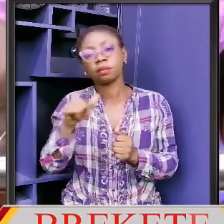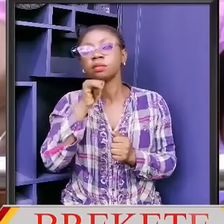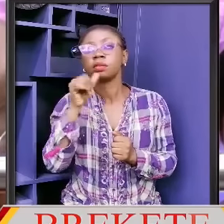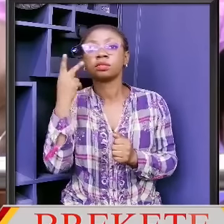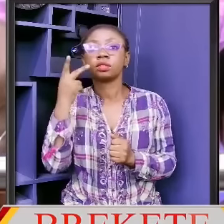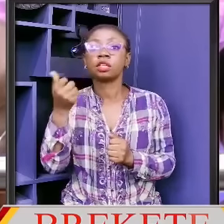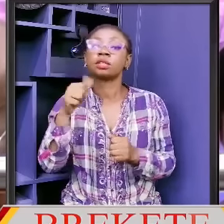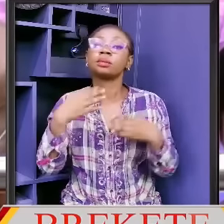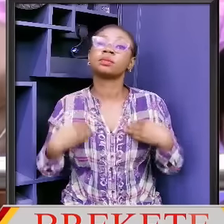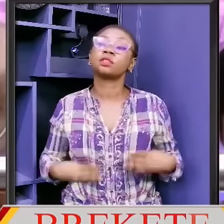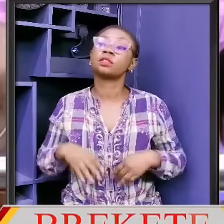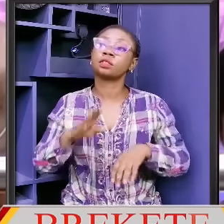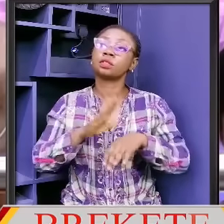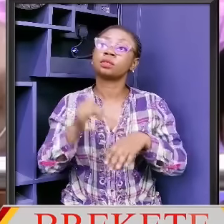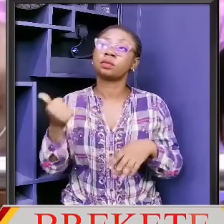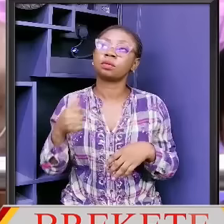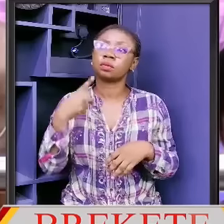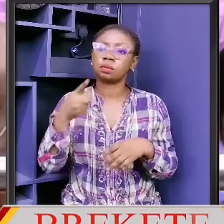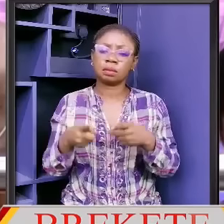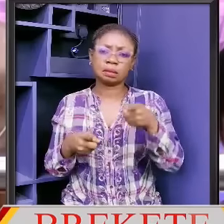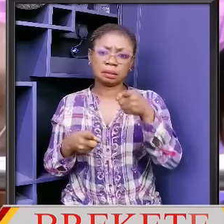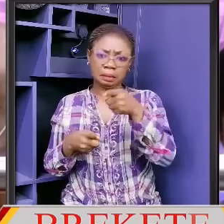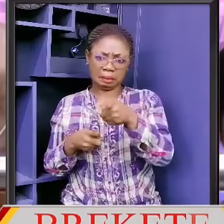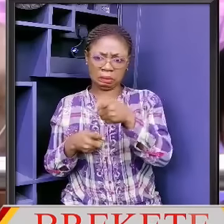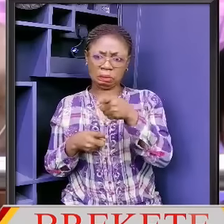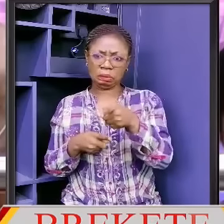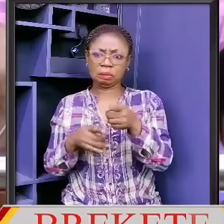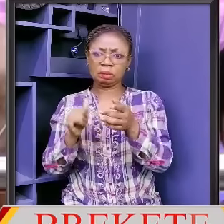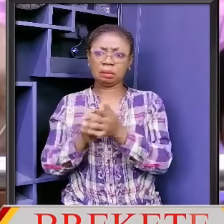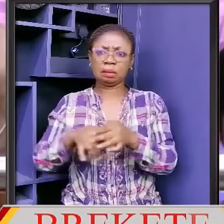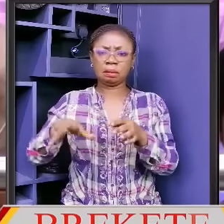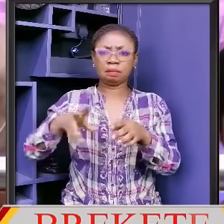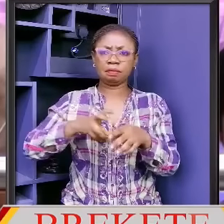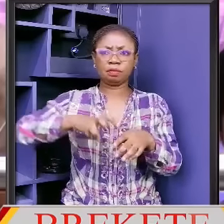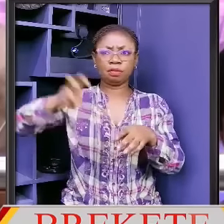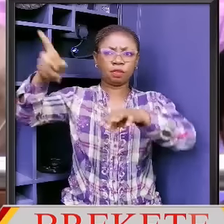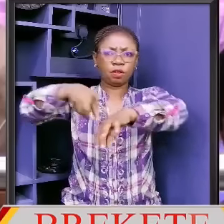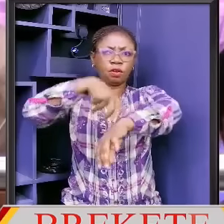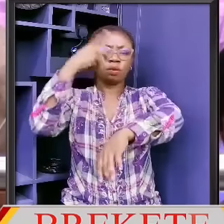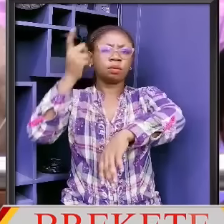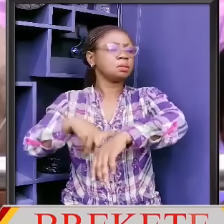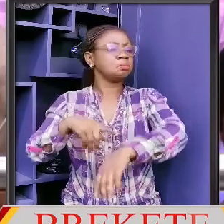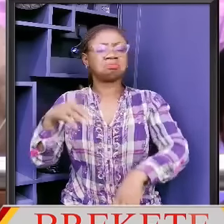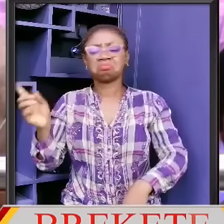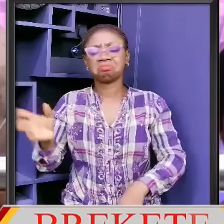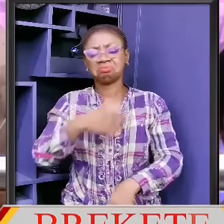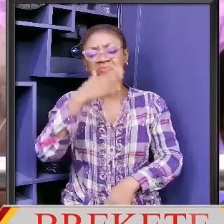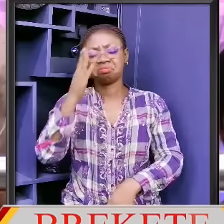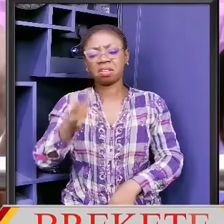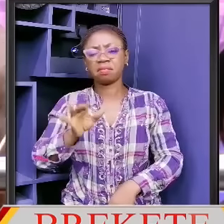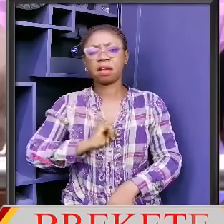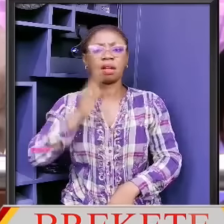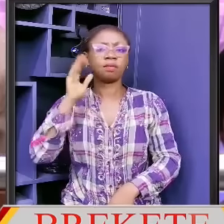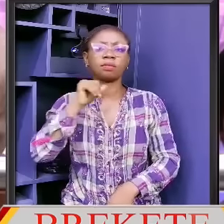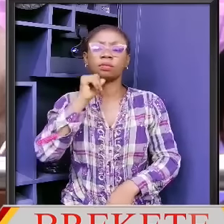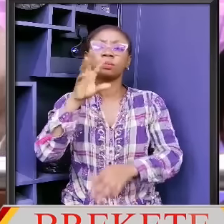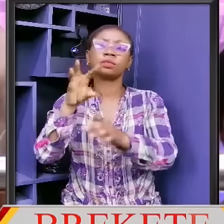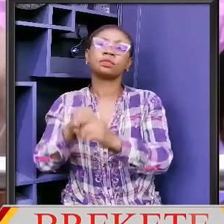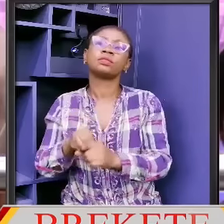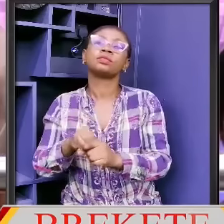the same village with that baba, if they come and go say, ah, this one where he has been away for long. Like me, I no go to put my hand for